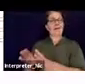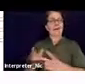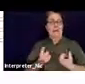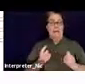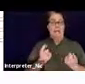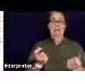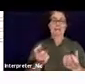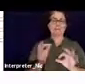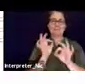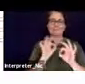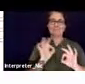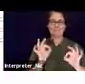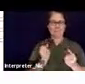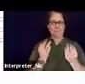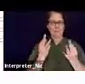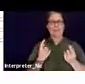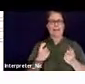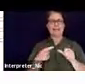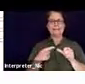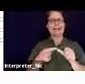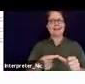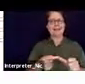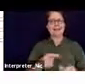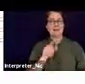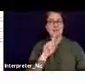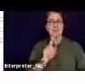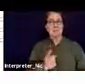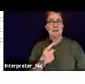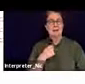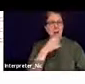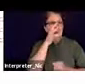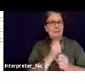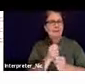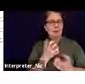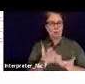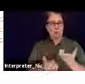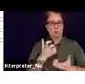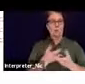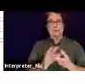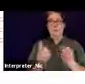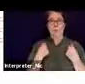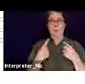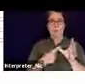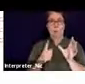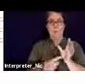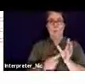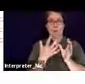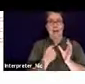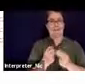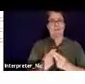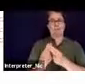an easy answer to this. But as I said, I do believe universities have a collective responsibility to work with